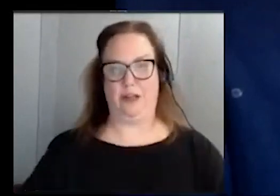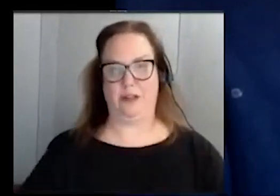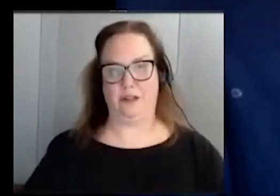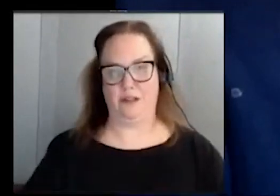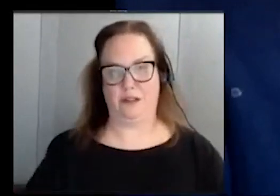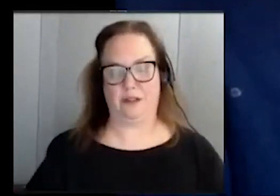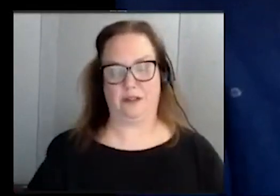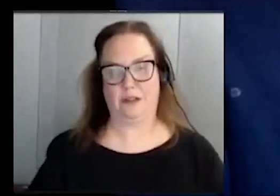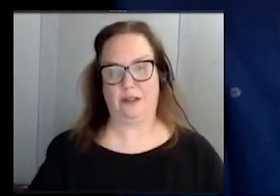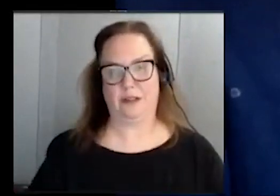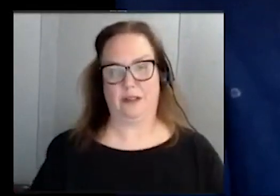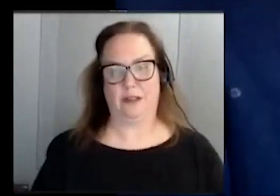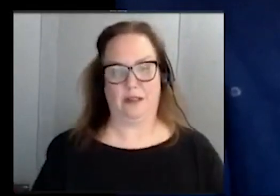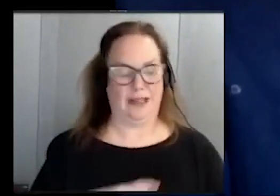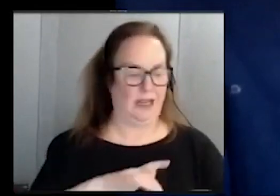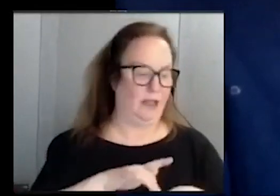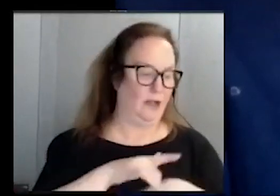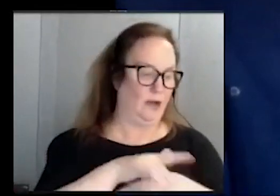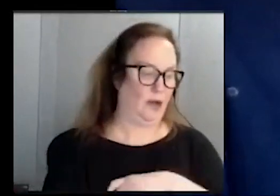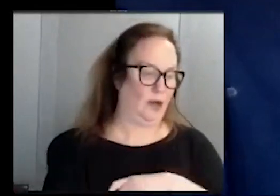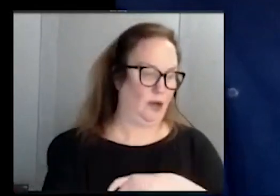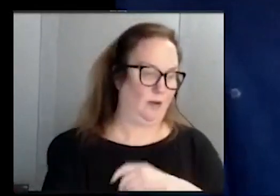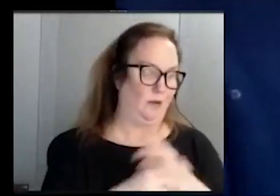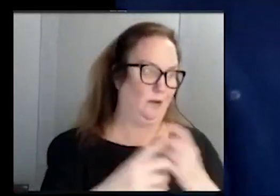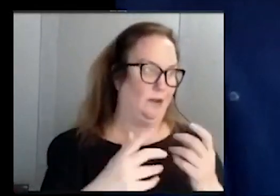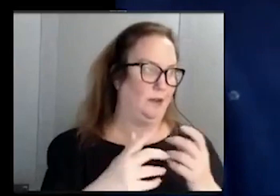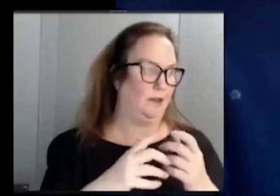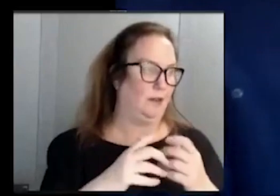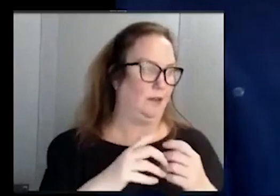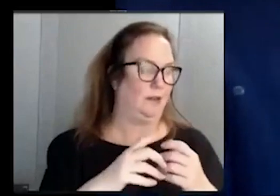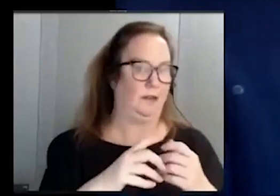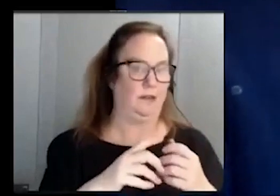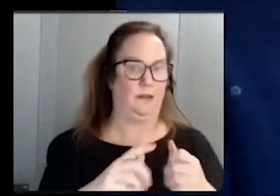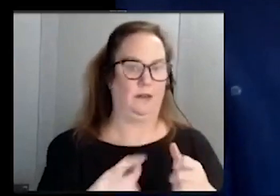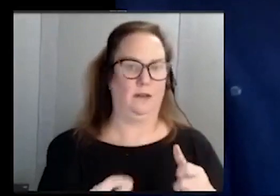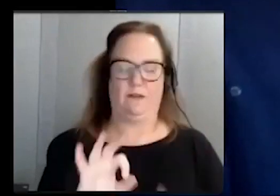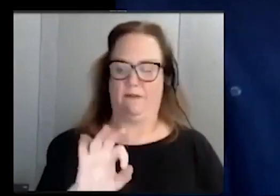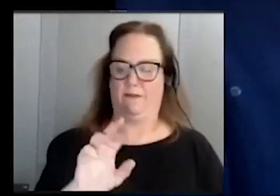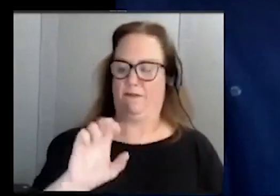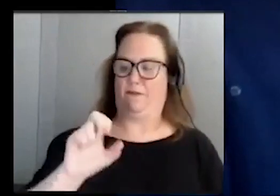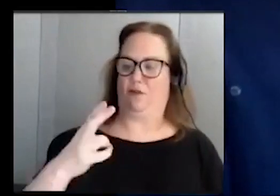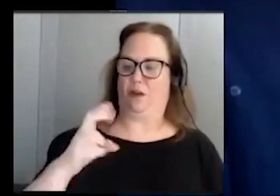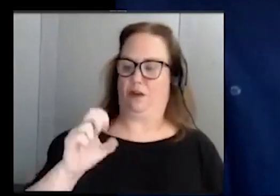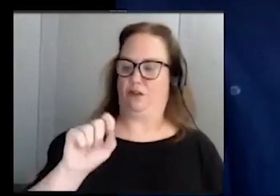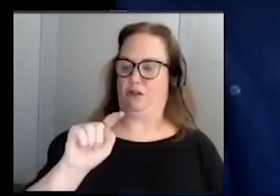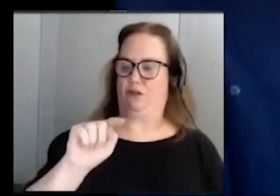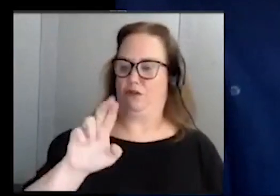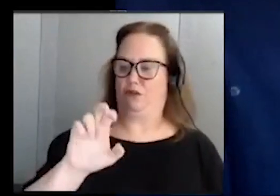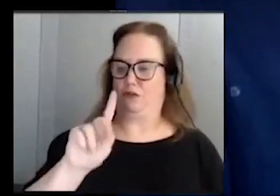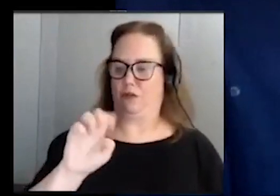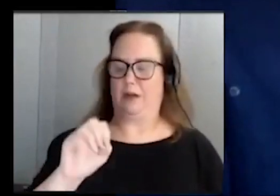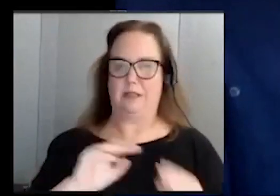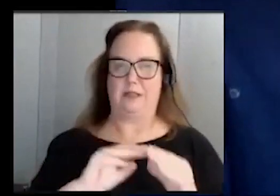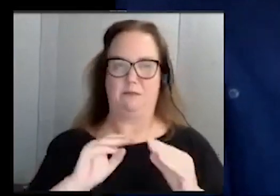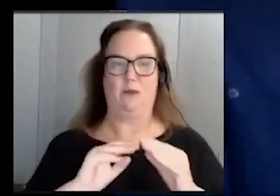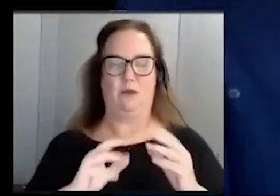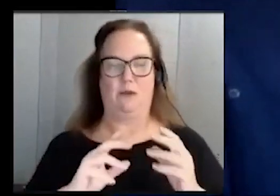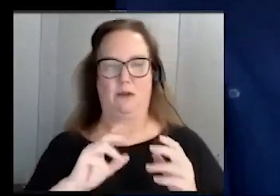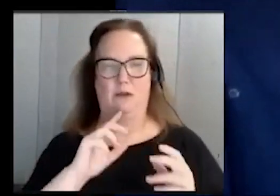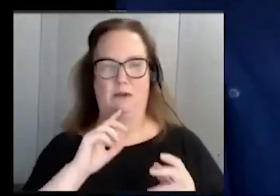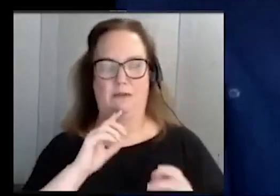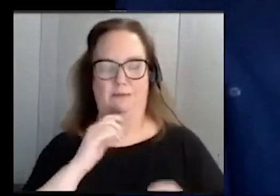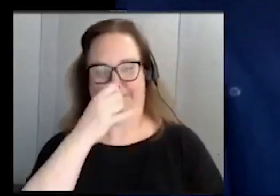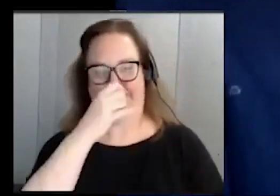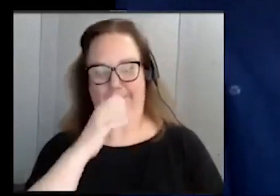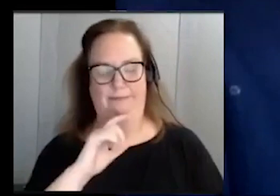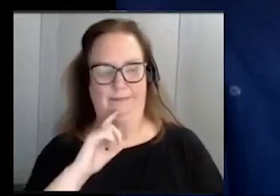I think in the early, I think what do they call it, a fresh trach, it's a lot more dramatic. It's a lot goopier. There's a